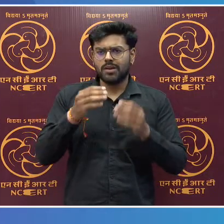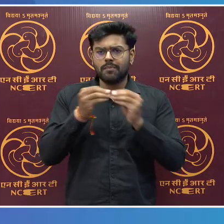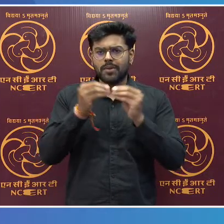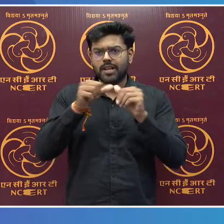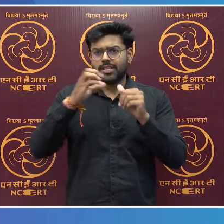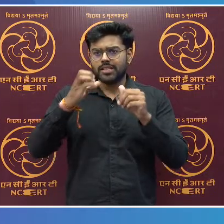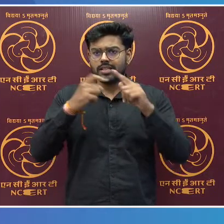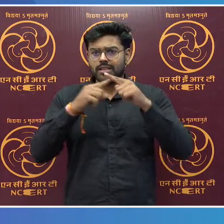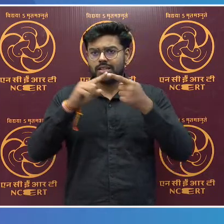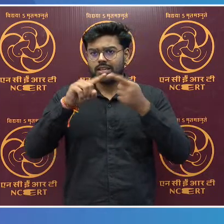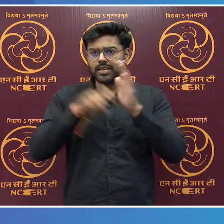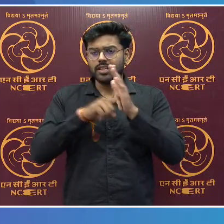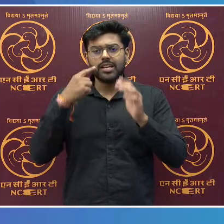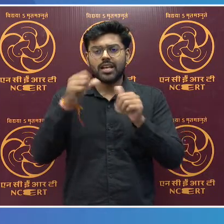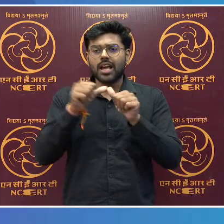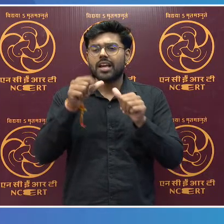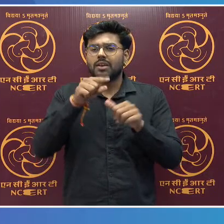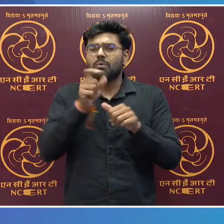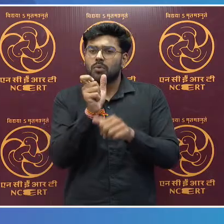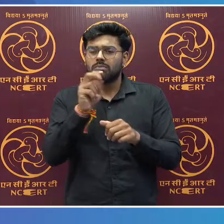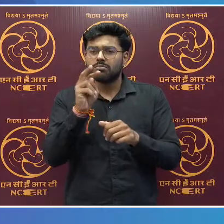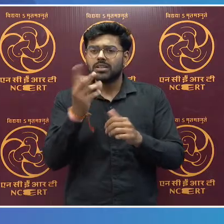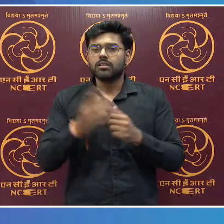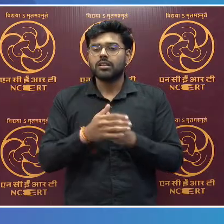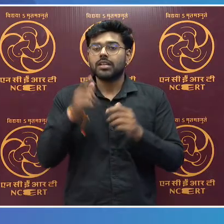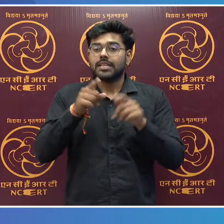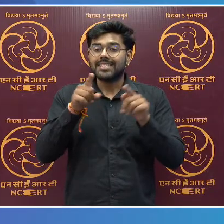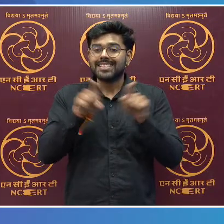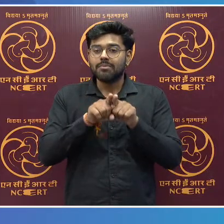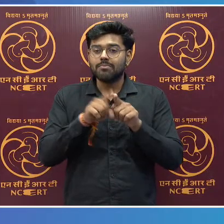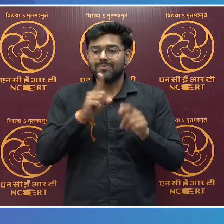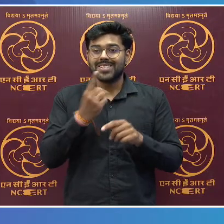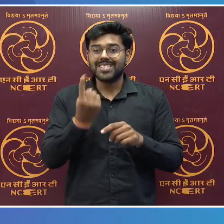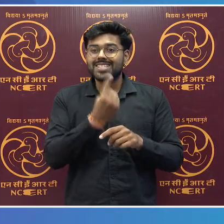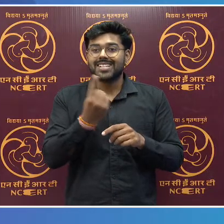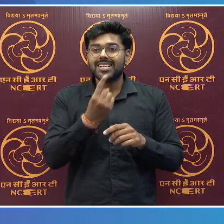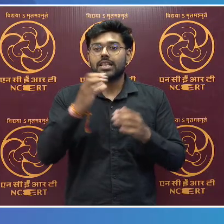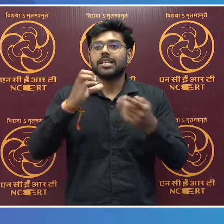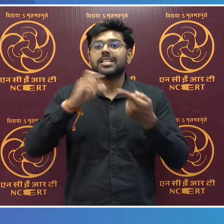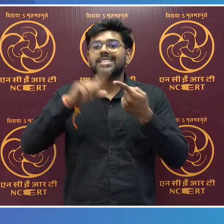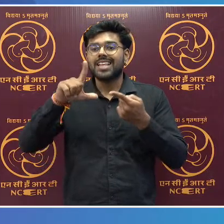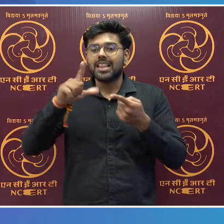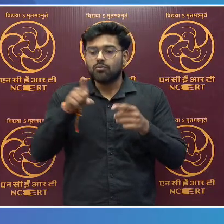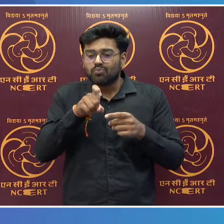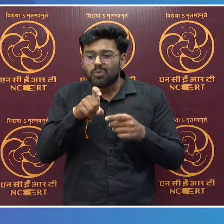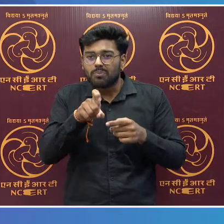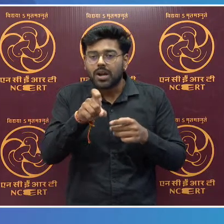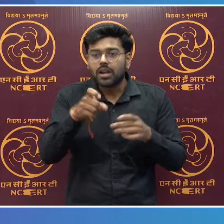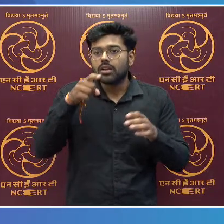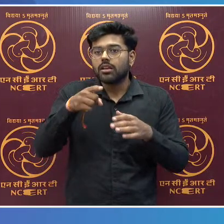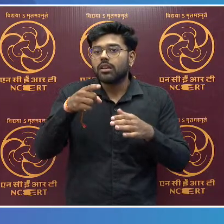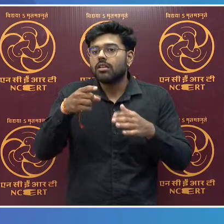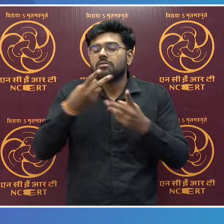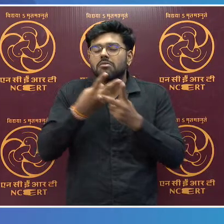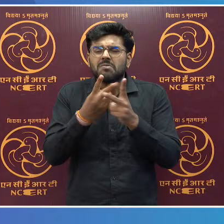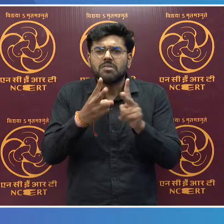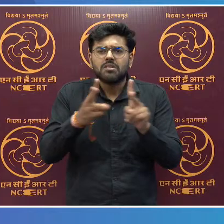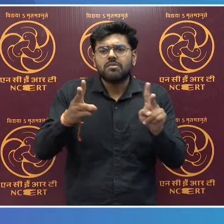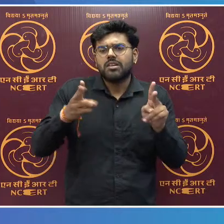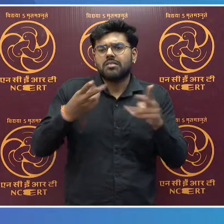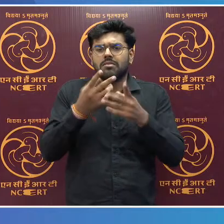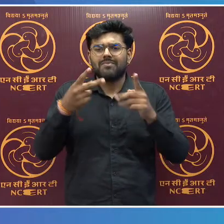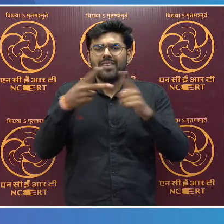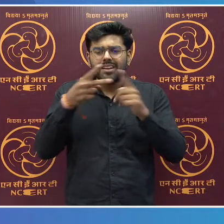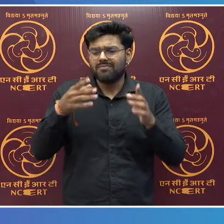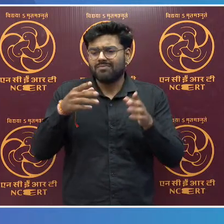bacteria. Now what is bacteria? It is a single celled organisms that comes in various